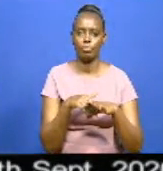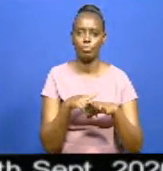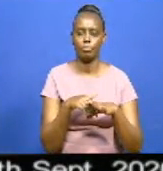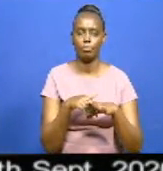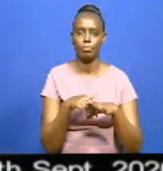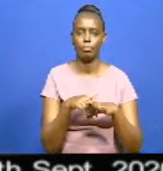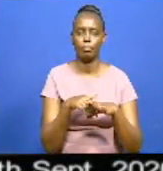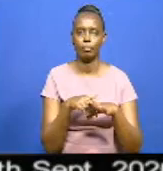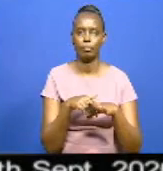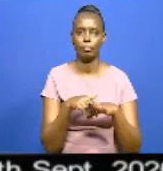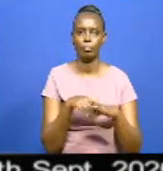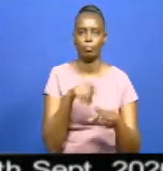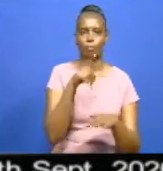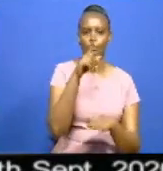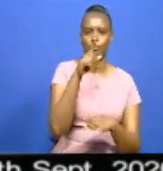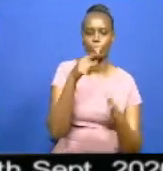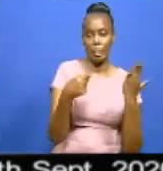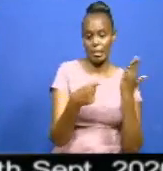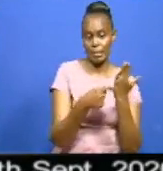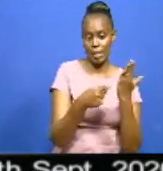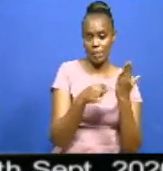member for Taveta.